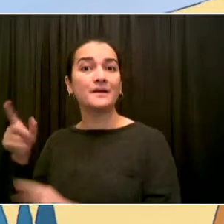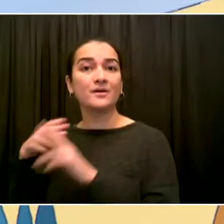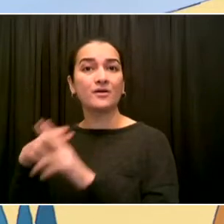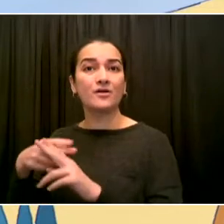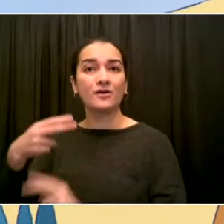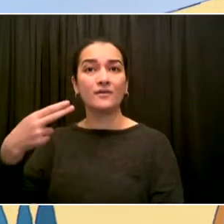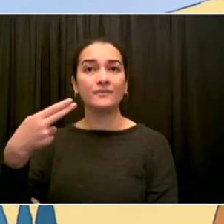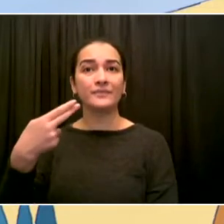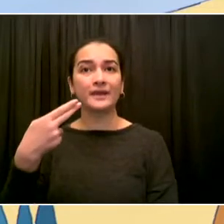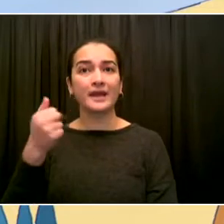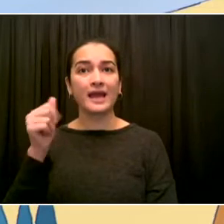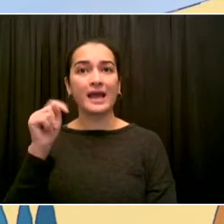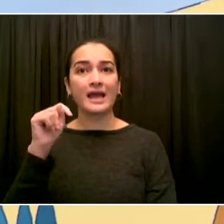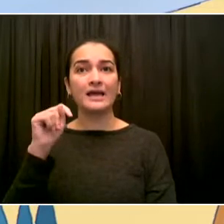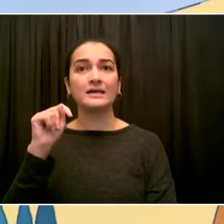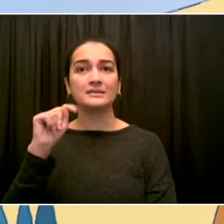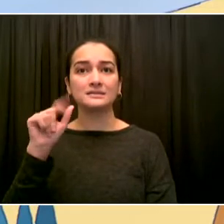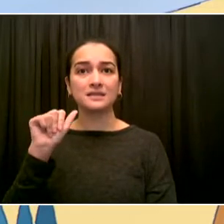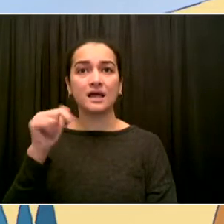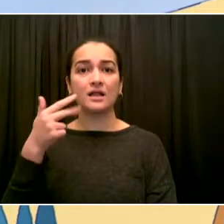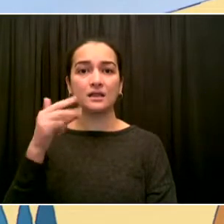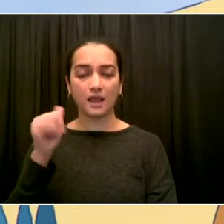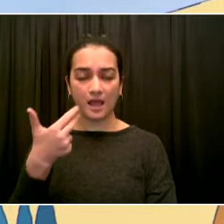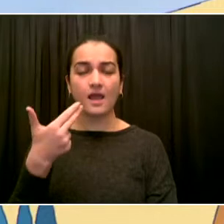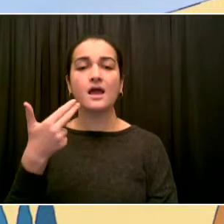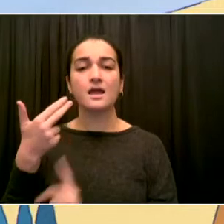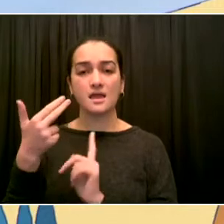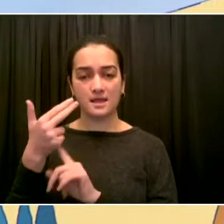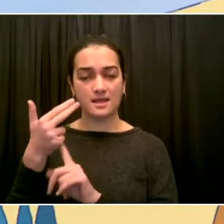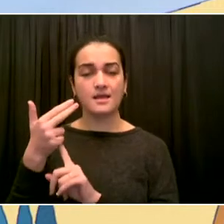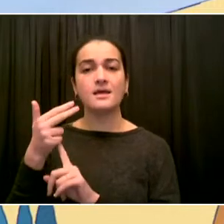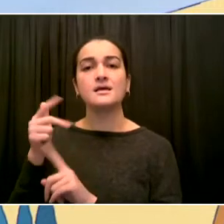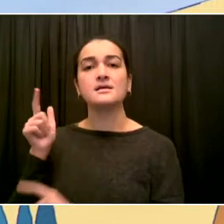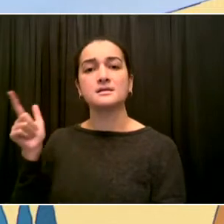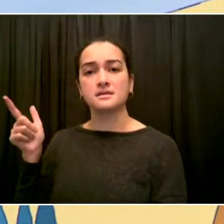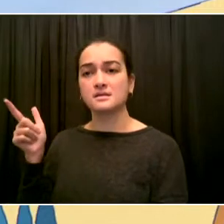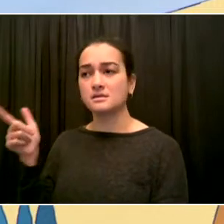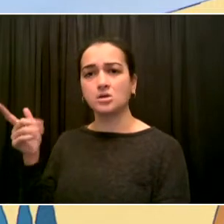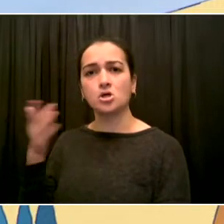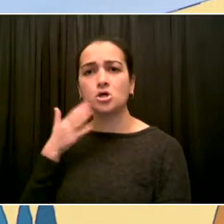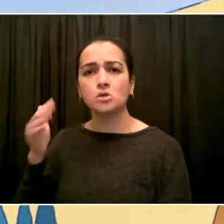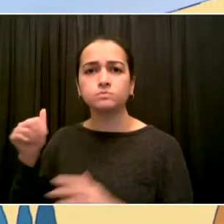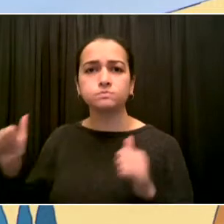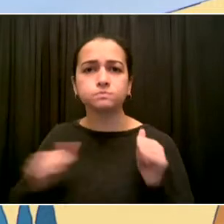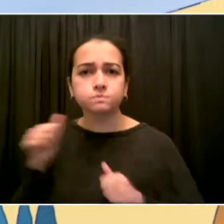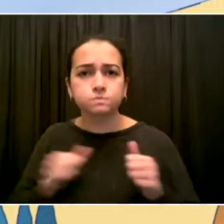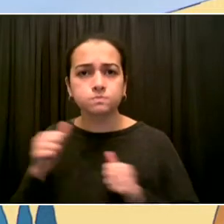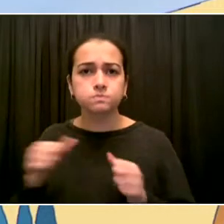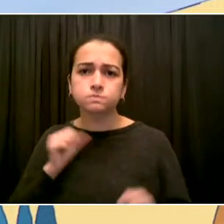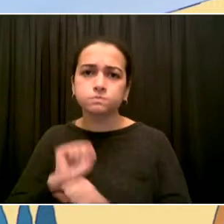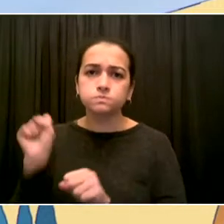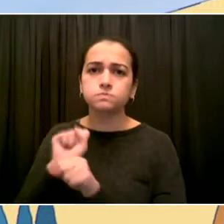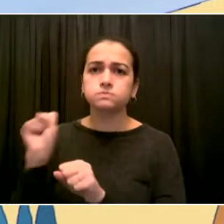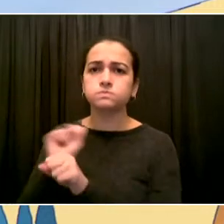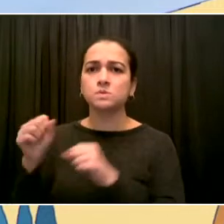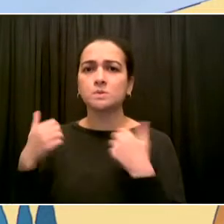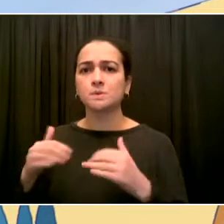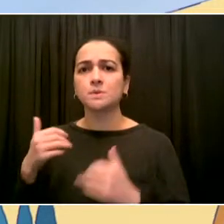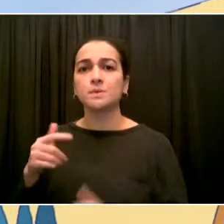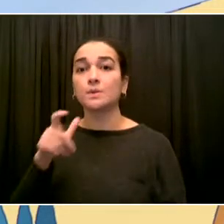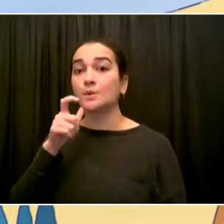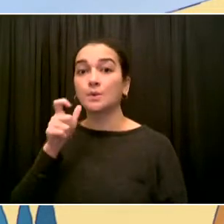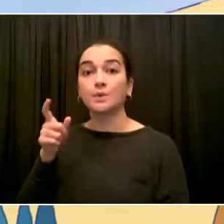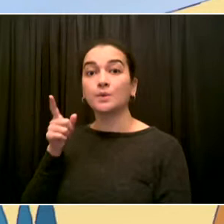level. Want to thank everyone at Hatzolah, and I want to introduce to you all the CEO of this great organization, Rabbi